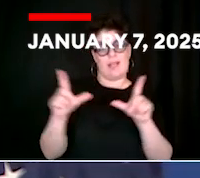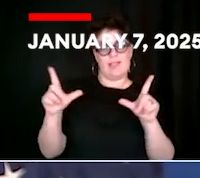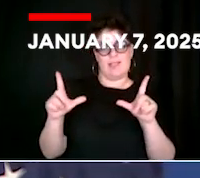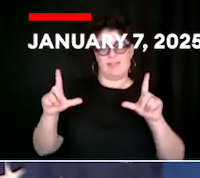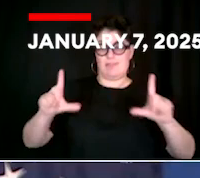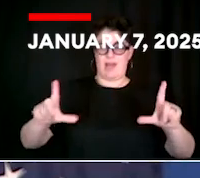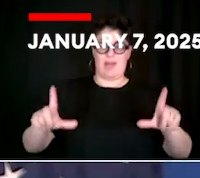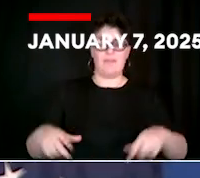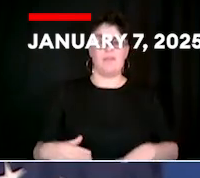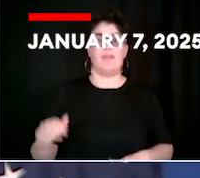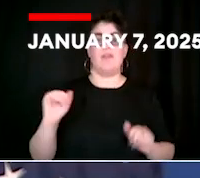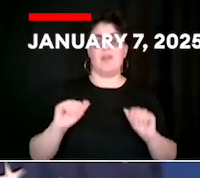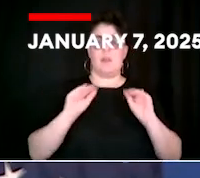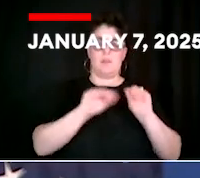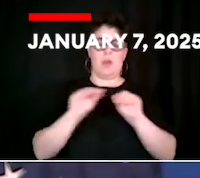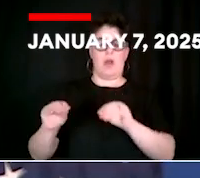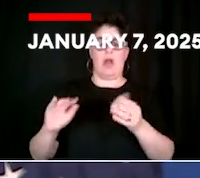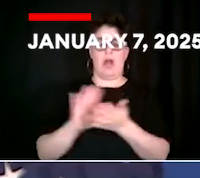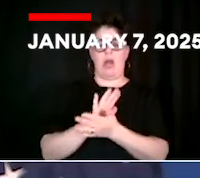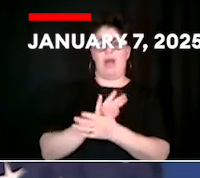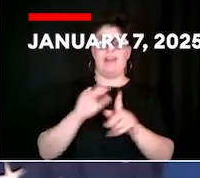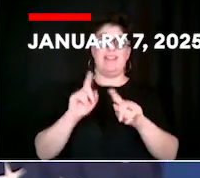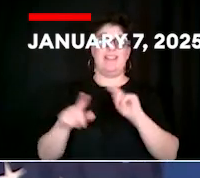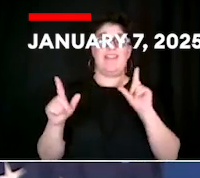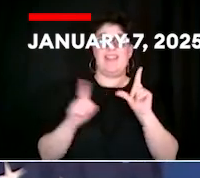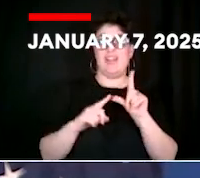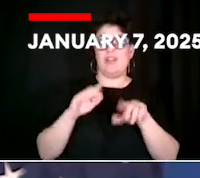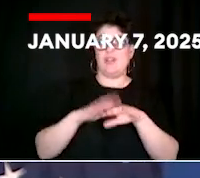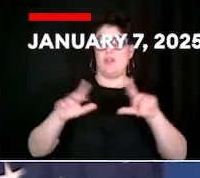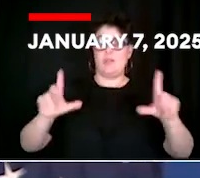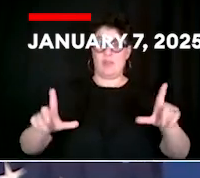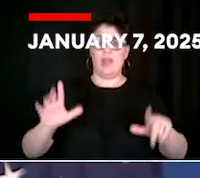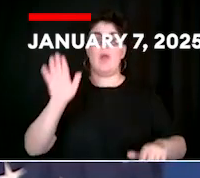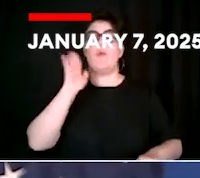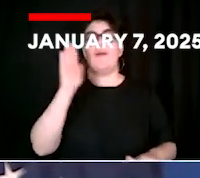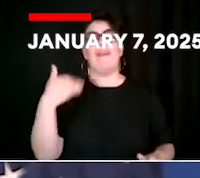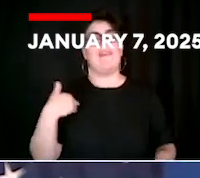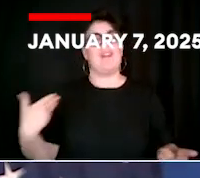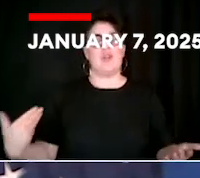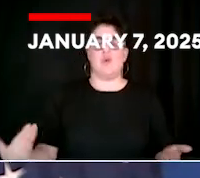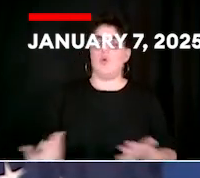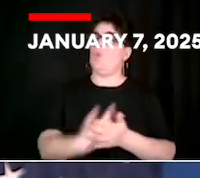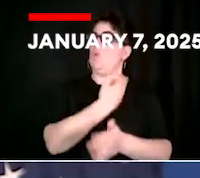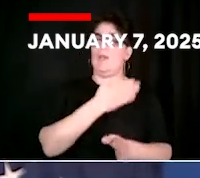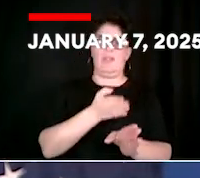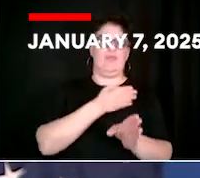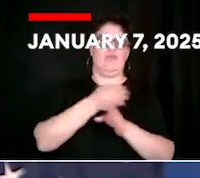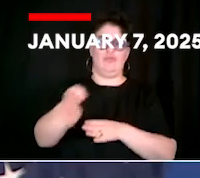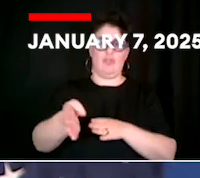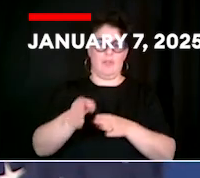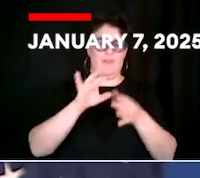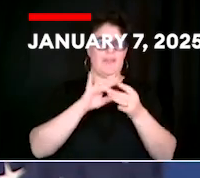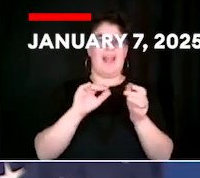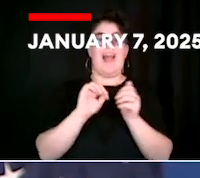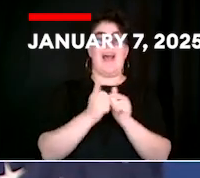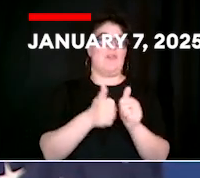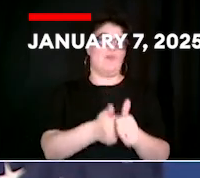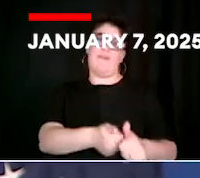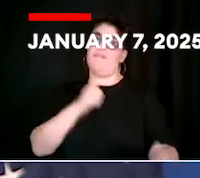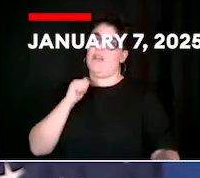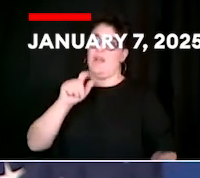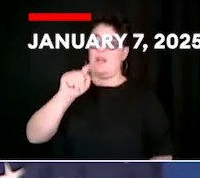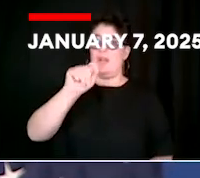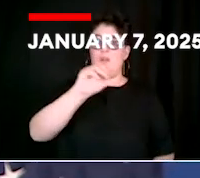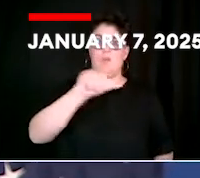different letters on your plate. There's going to be an entirely new industry on how to evade tolls. That's